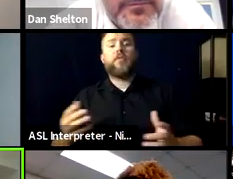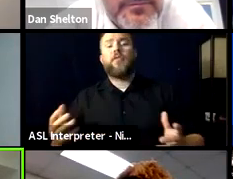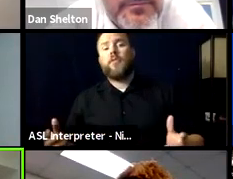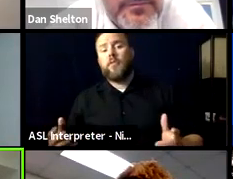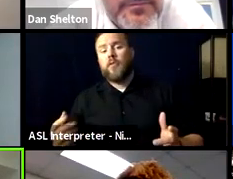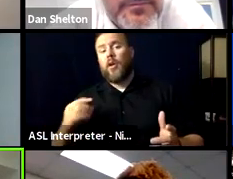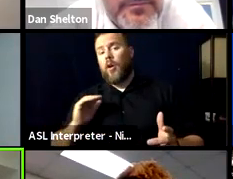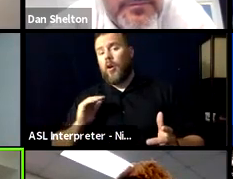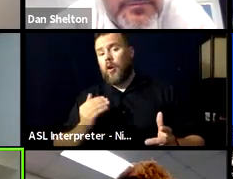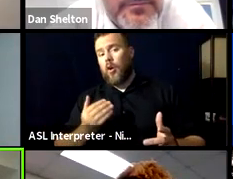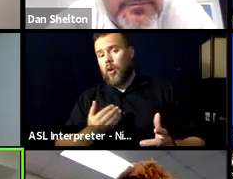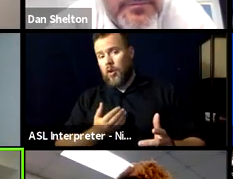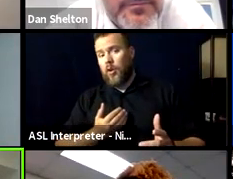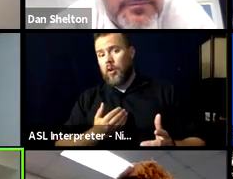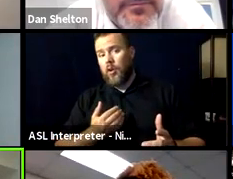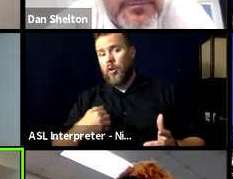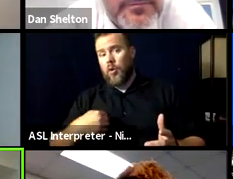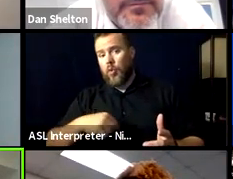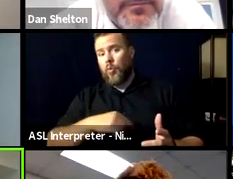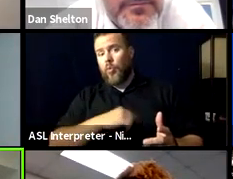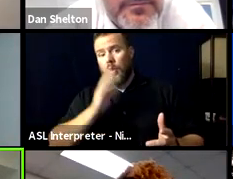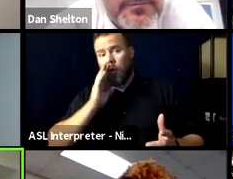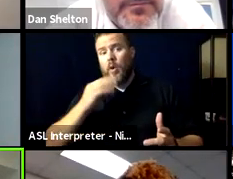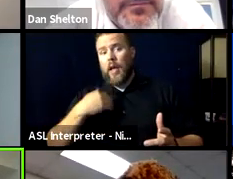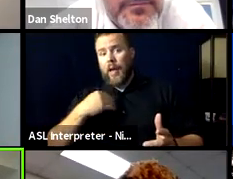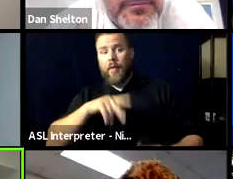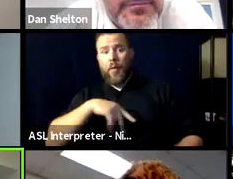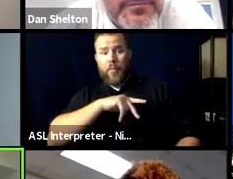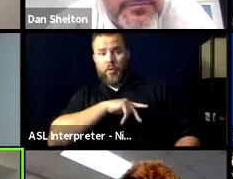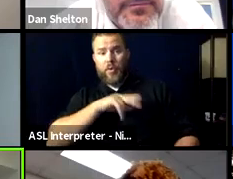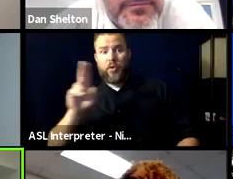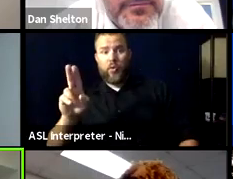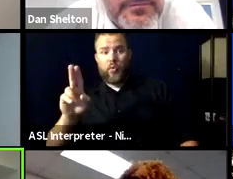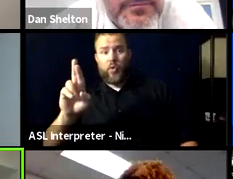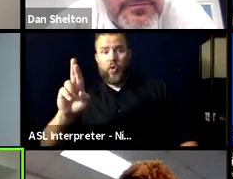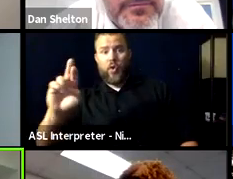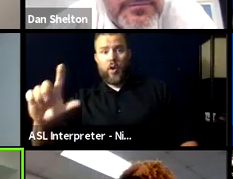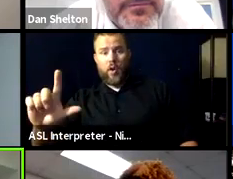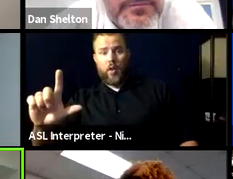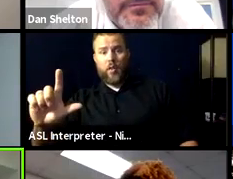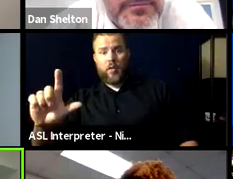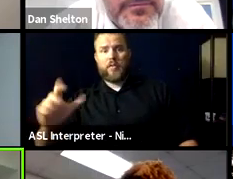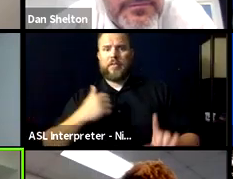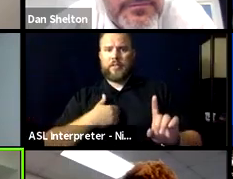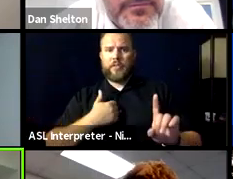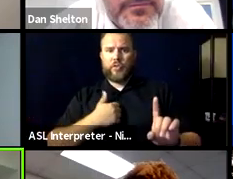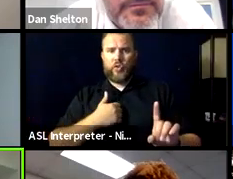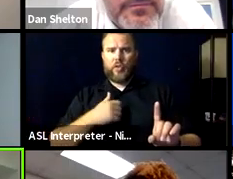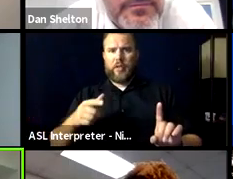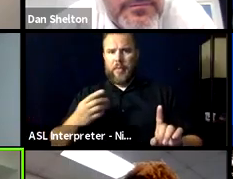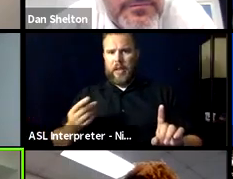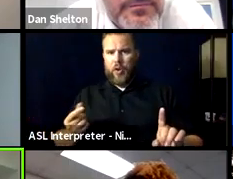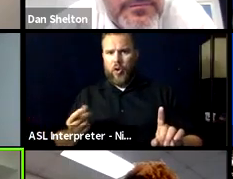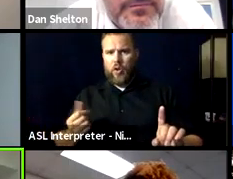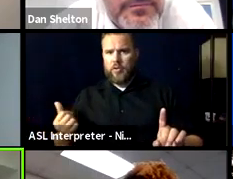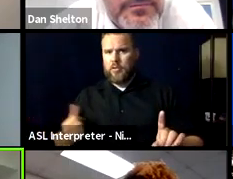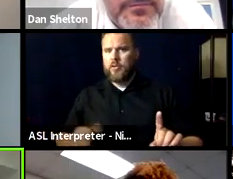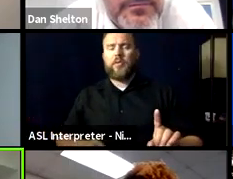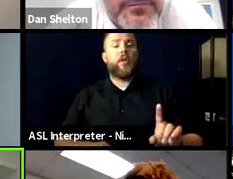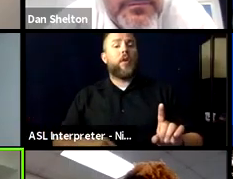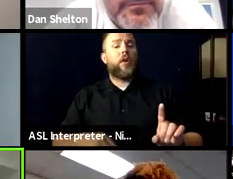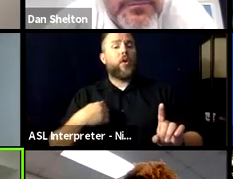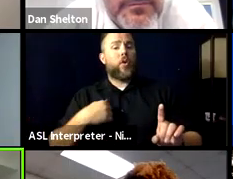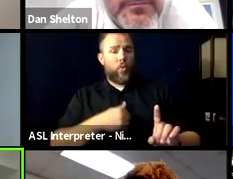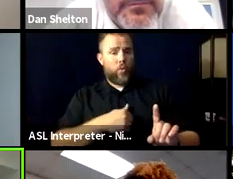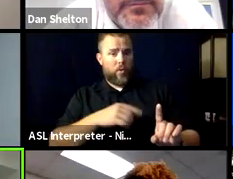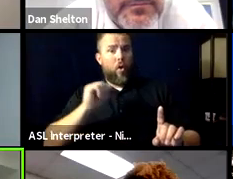our employees will receive a personalized URL. I'm sorry, that's my dog squeaking her toy. Will receive a